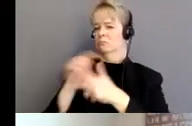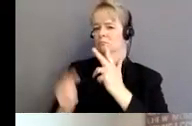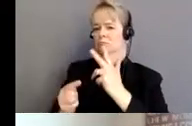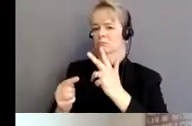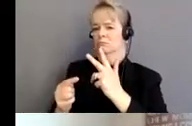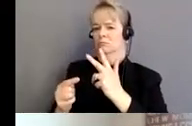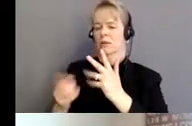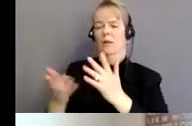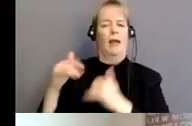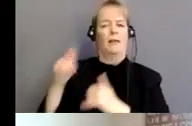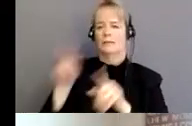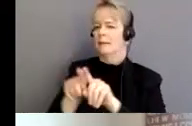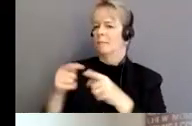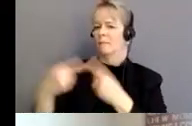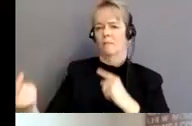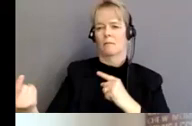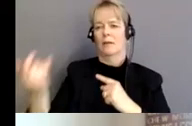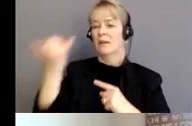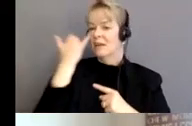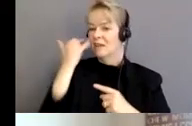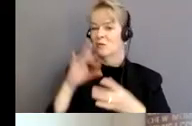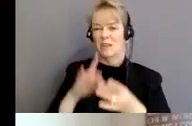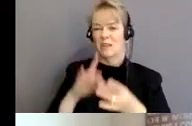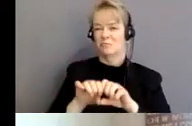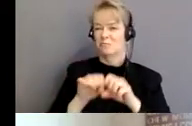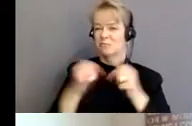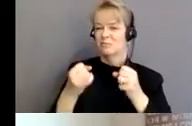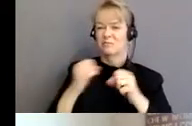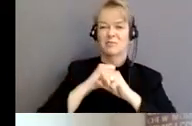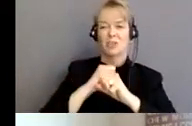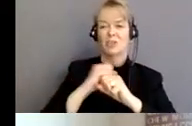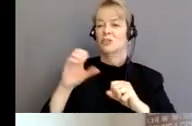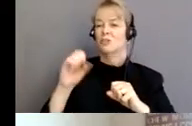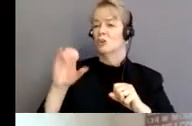they refer matters to us if it involves potential breaches of the Securities Act.